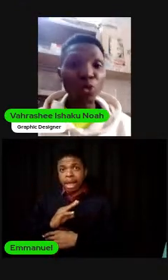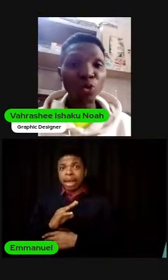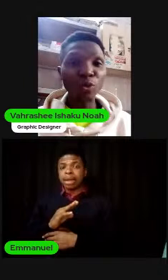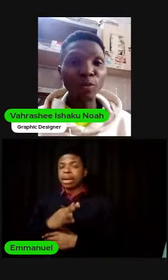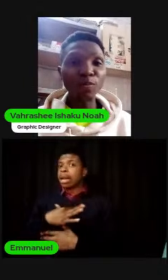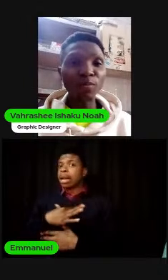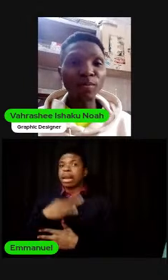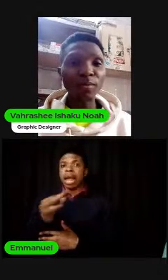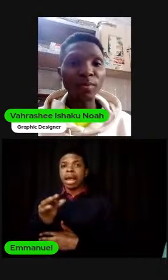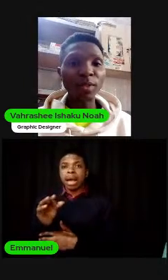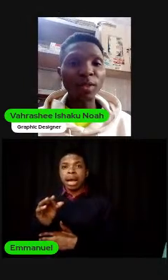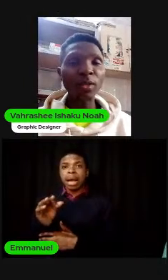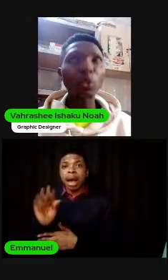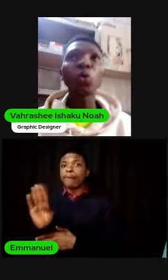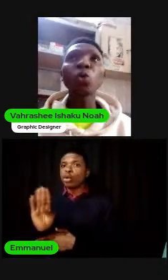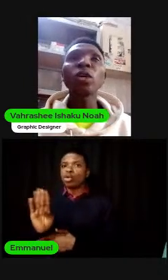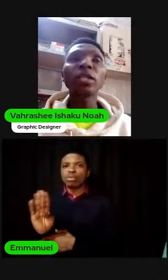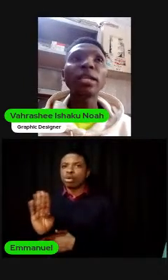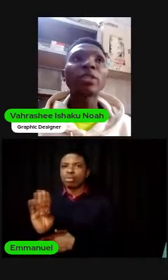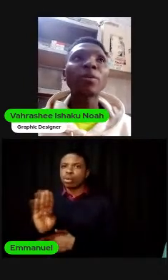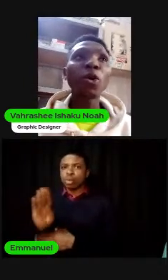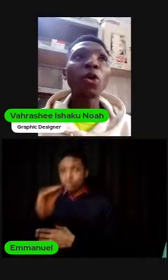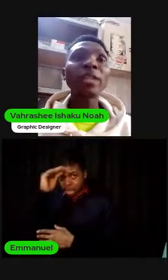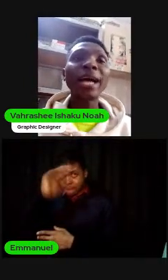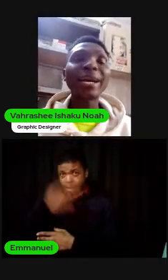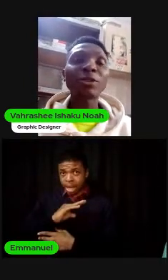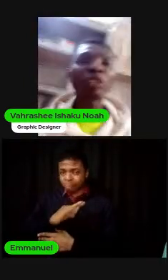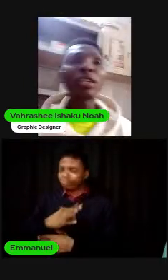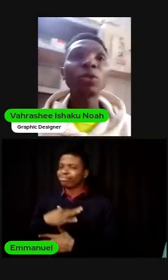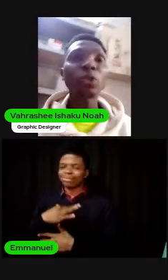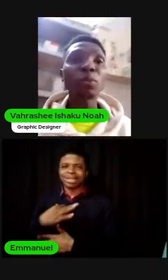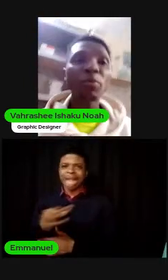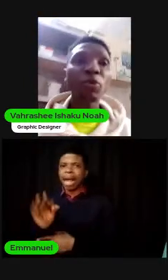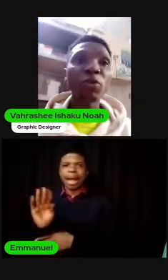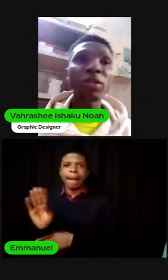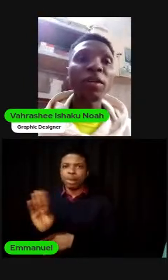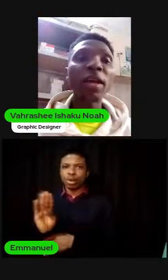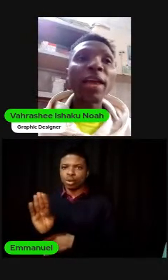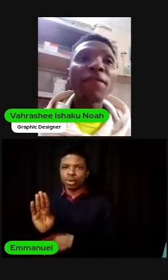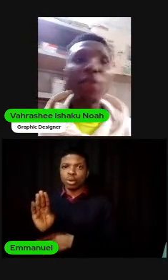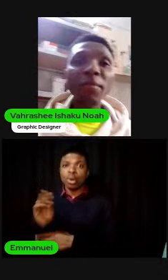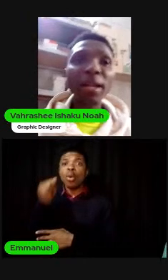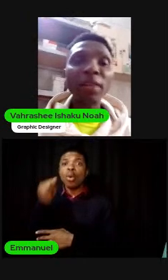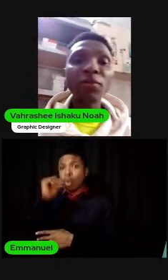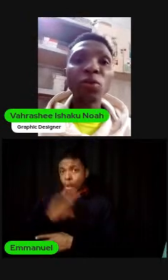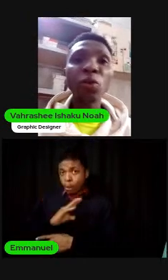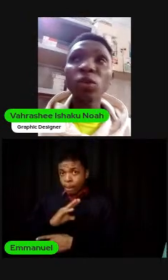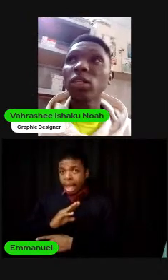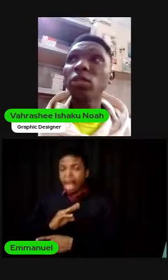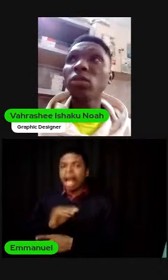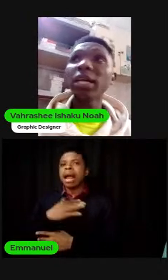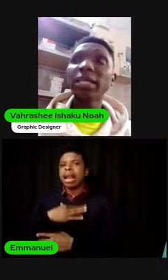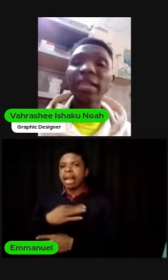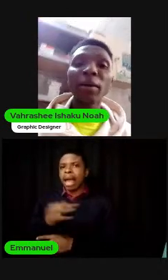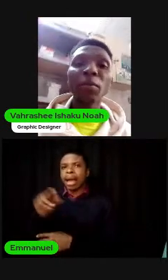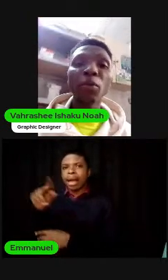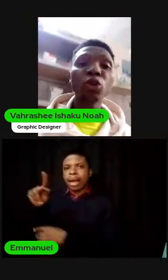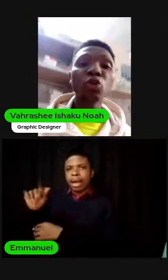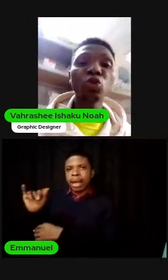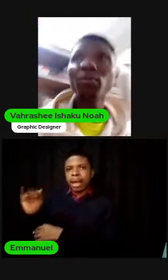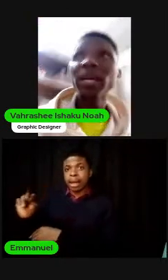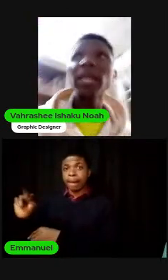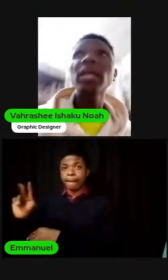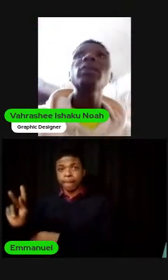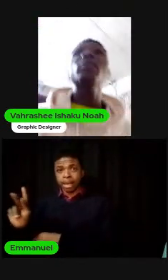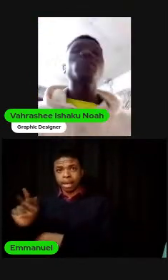blue. So there are some colors that are associated with some people. You see, female, if you notice, you see that they are more